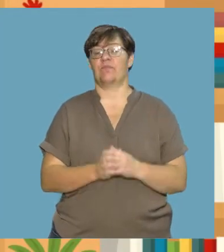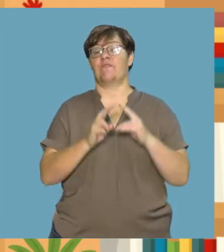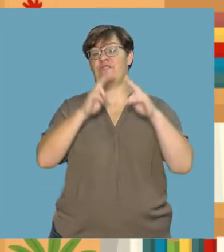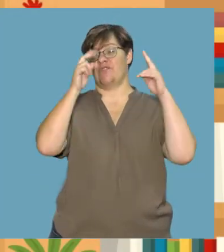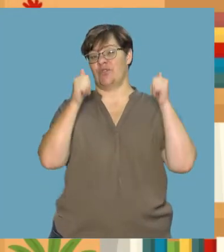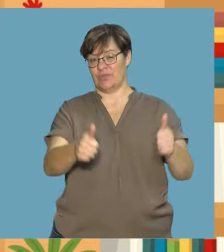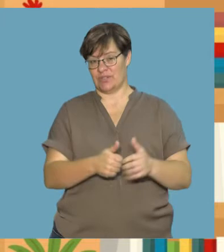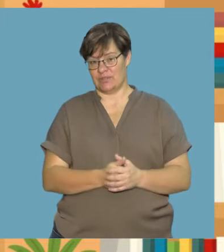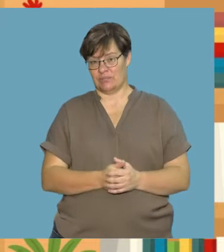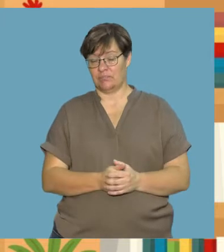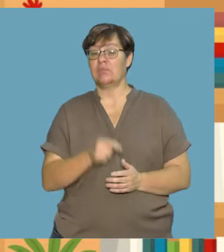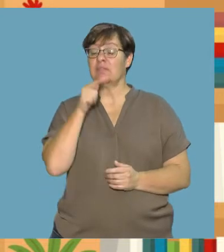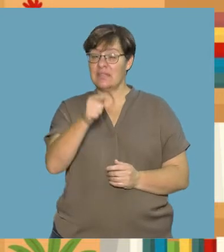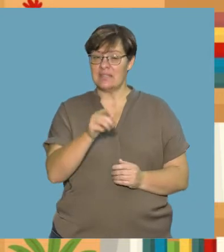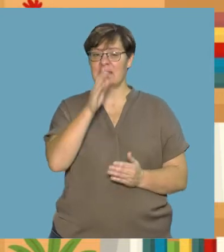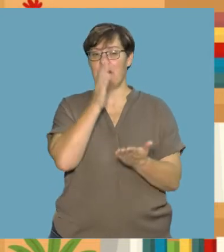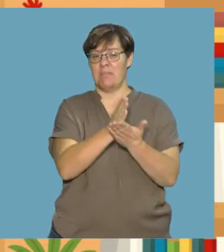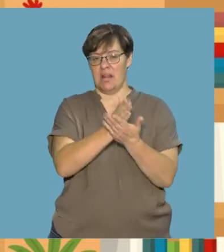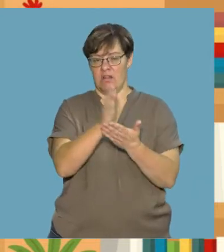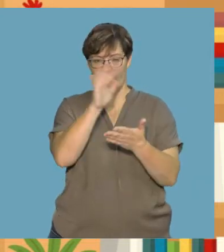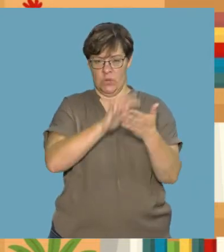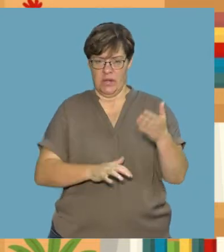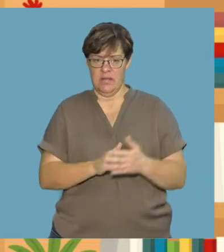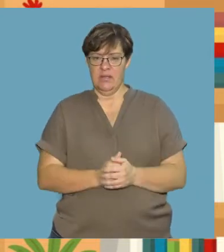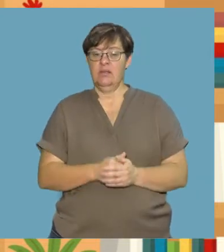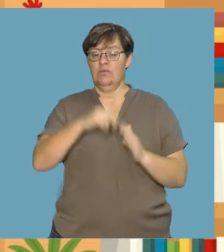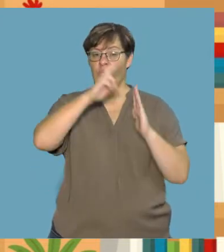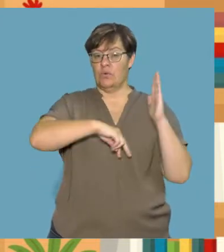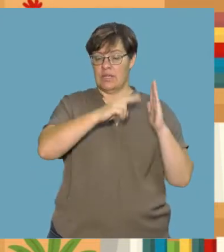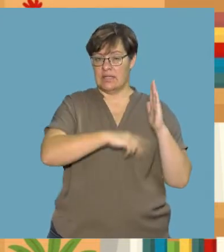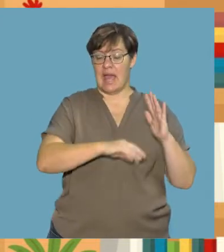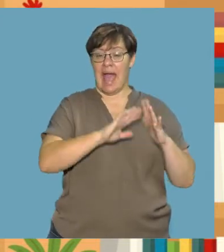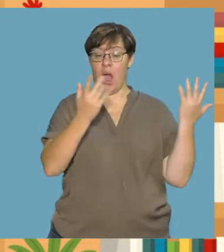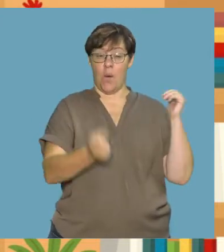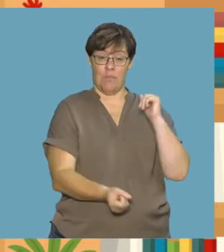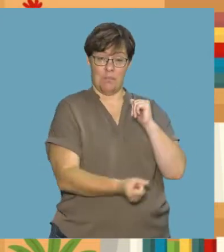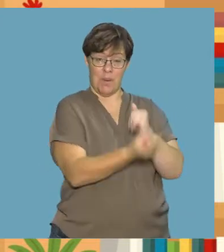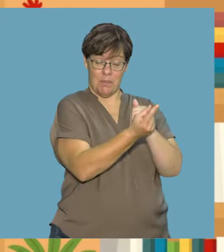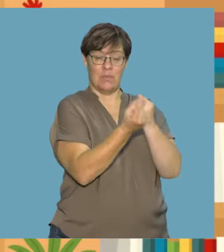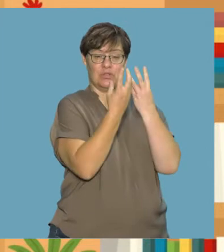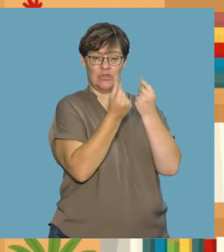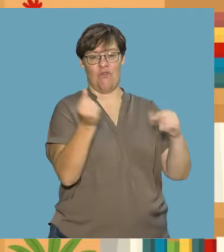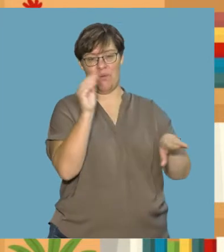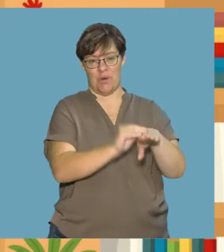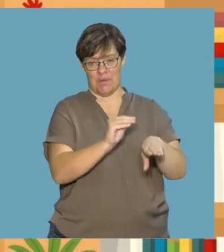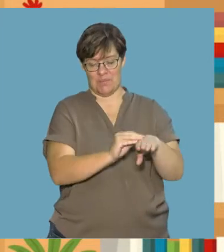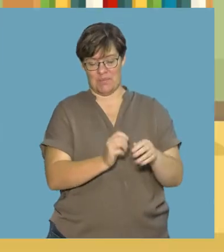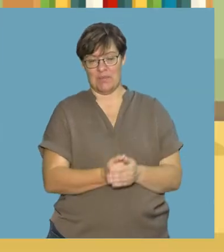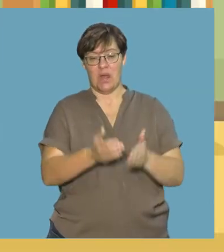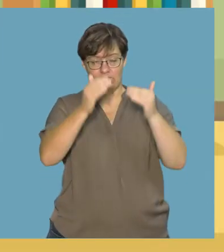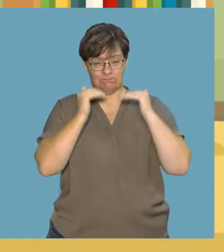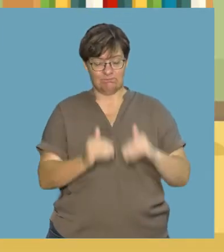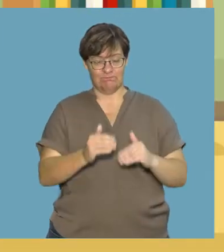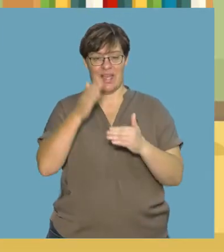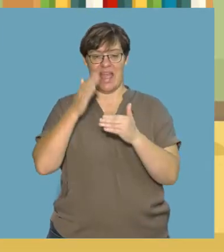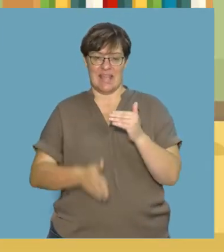Very good. That was the middle of the story. We read about how the main problem was sorted out. Now let's read